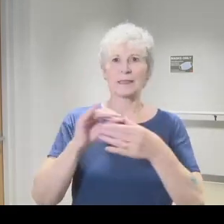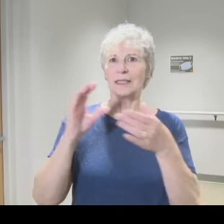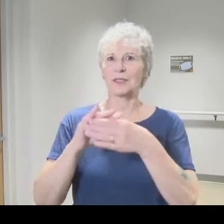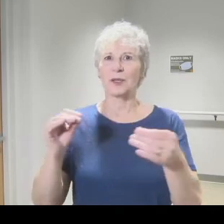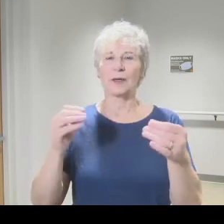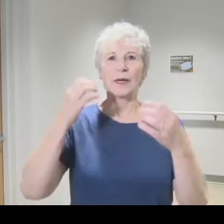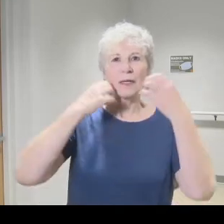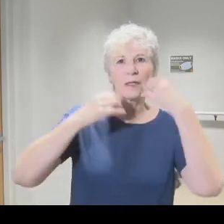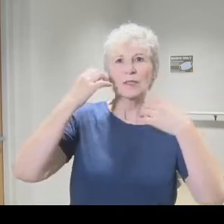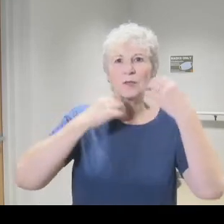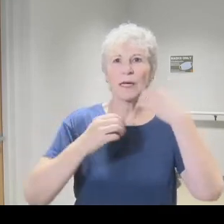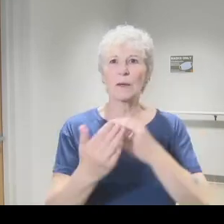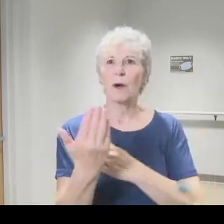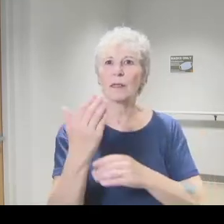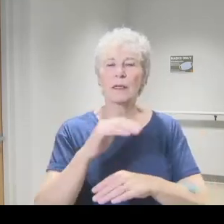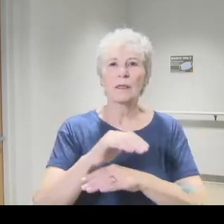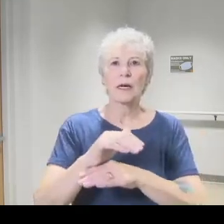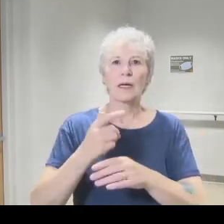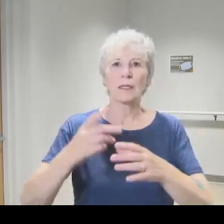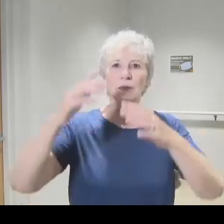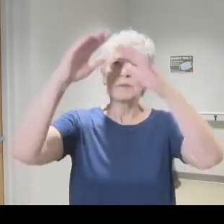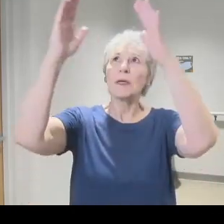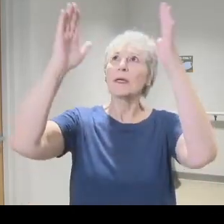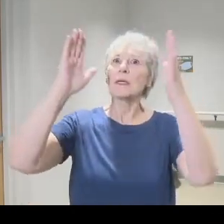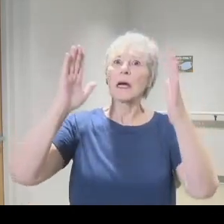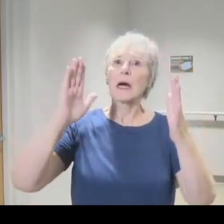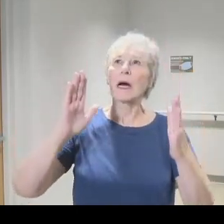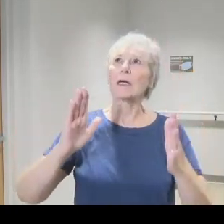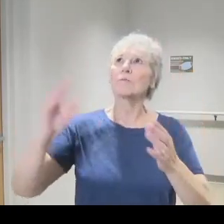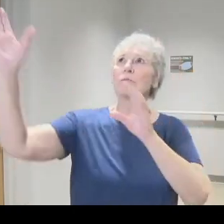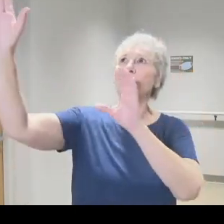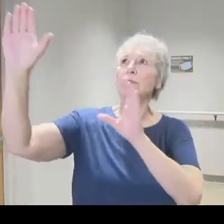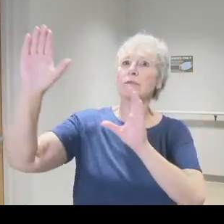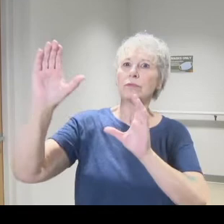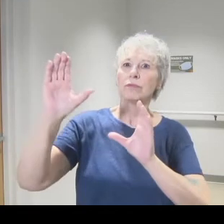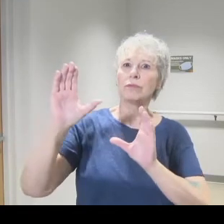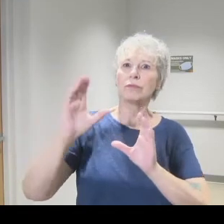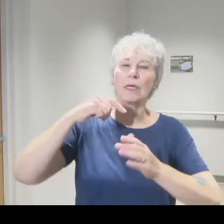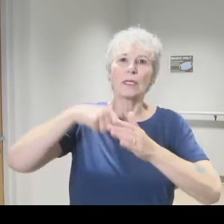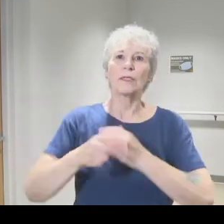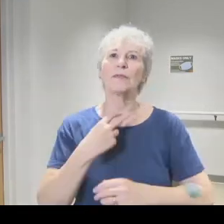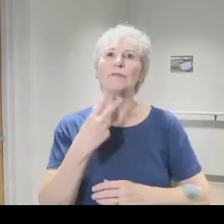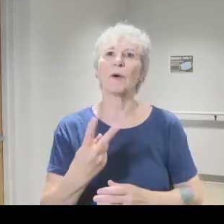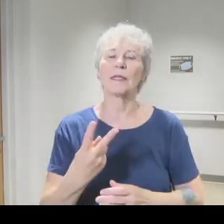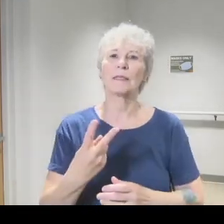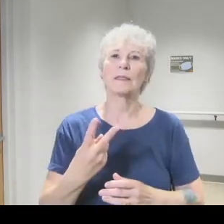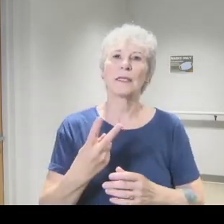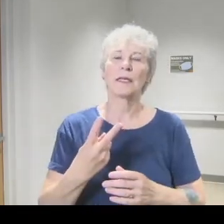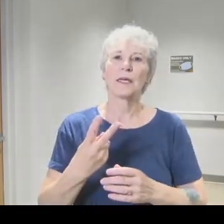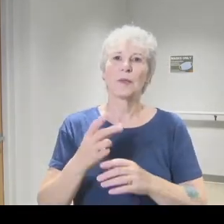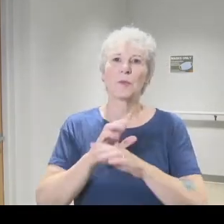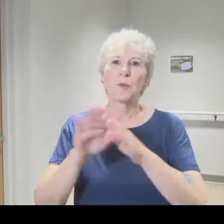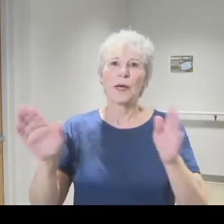you're sweating one night and you wake up and this big God ray beams down upon you. And a deep voice breaks through the silence